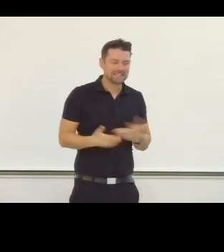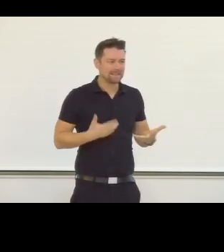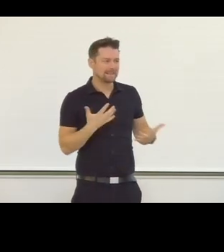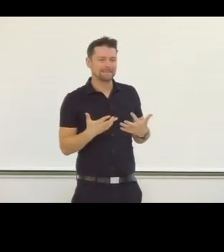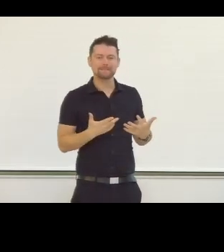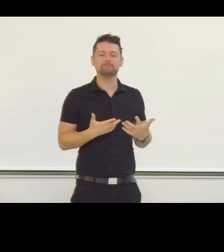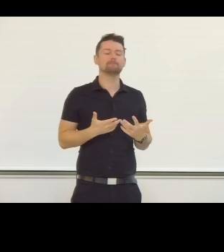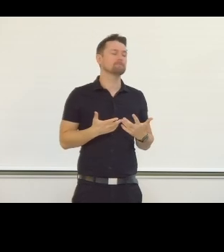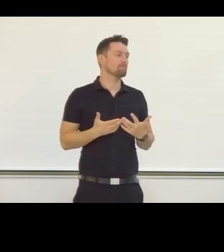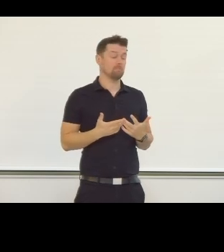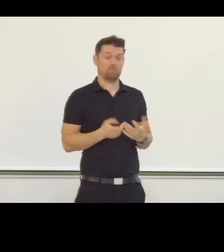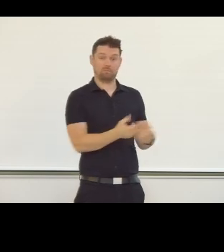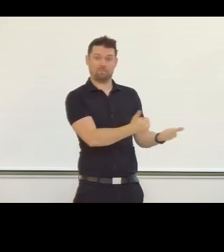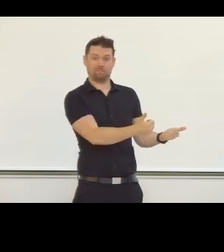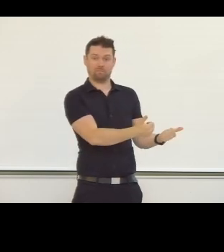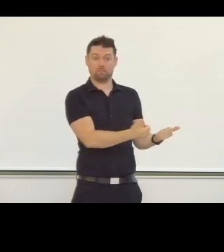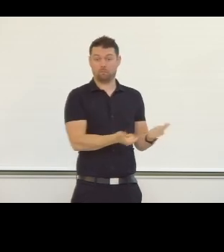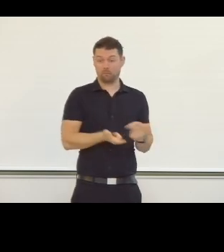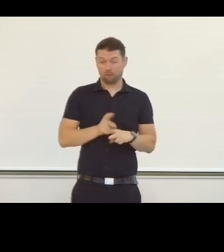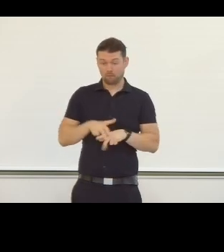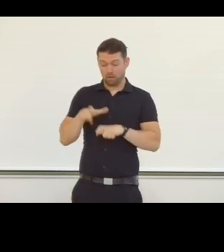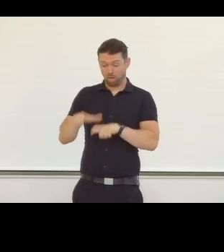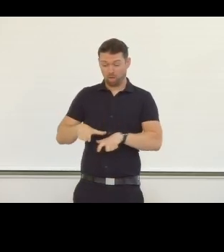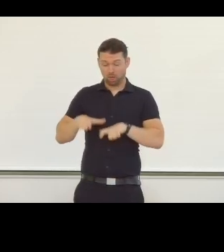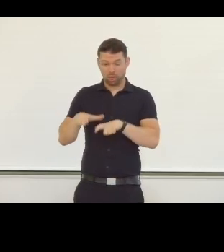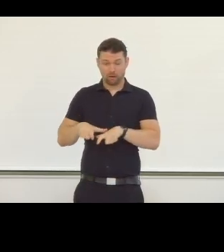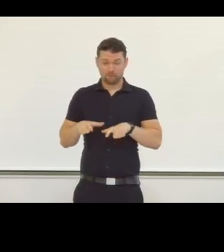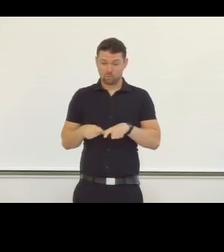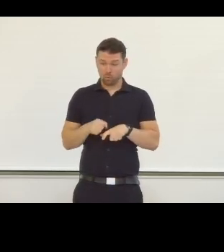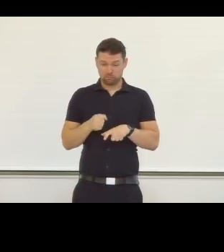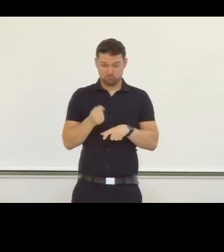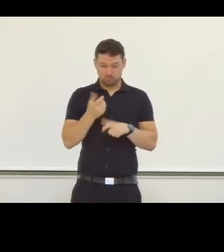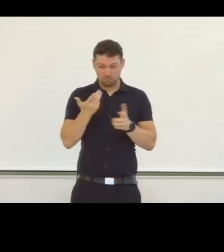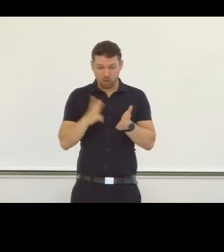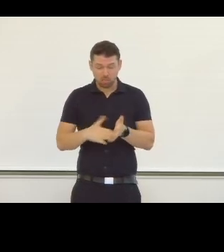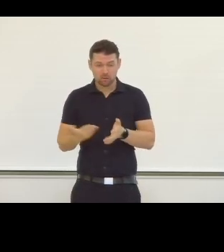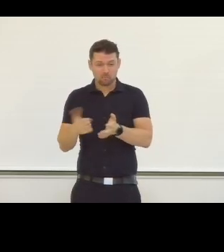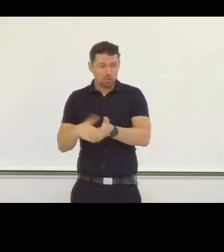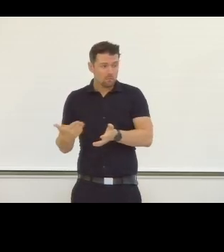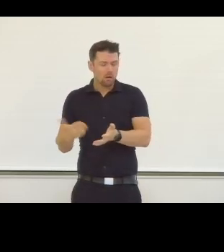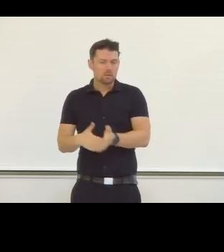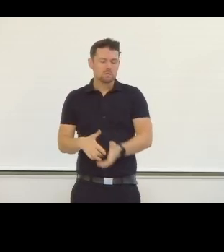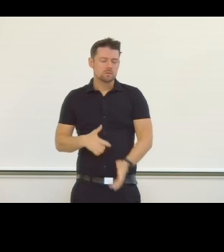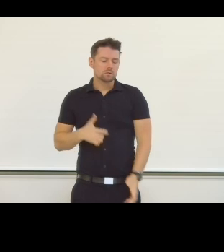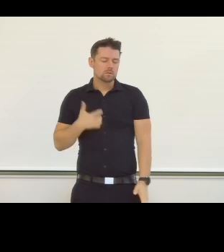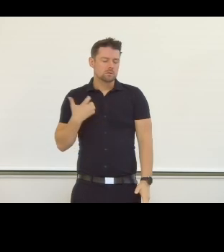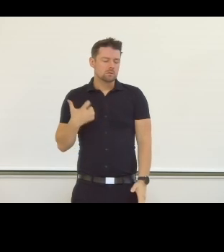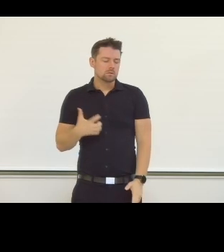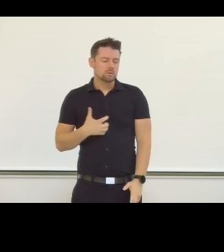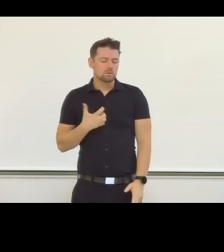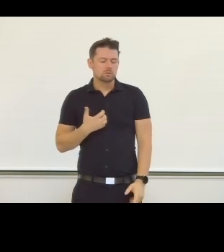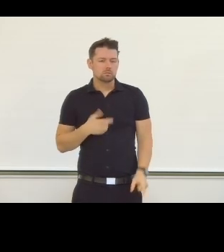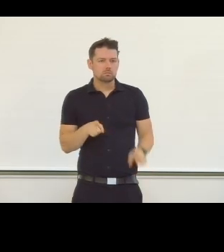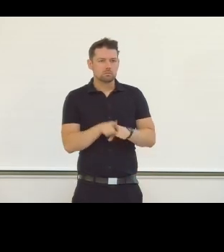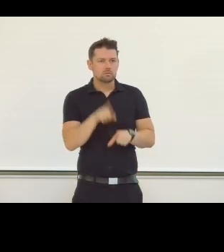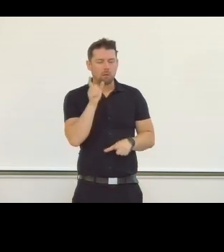things than your work. But if you're there for several months at a time, it always looks the same. It's always the same